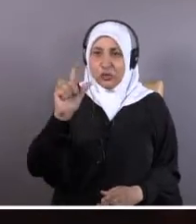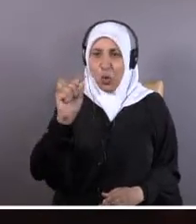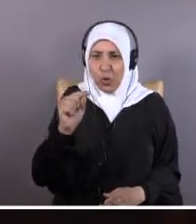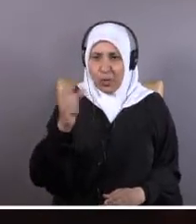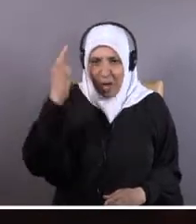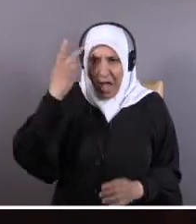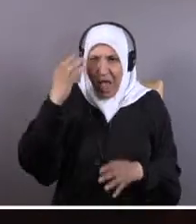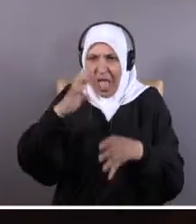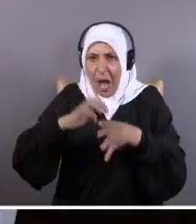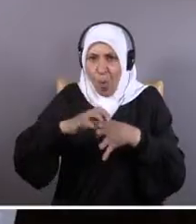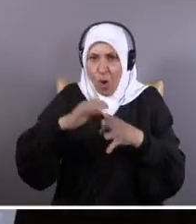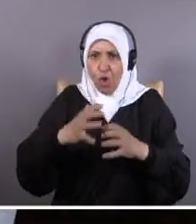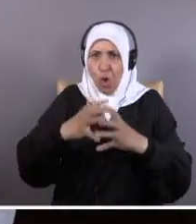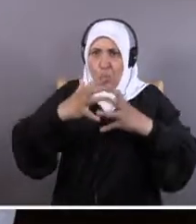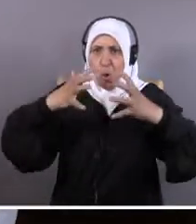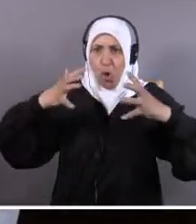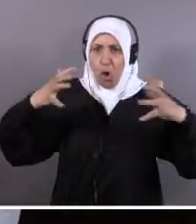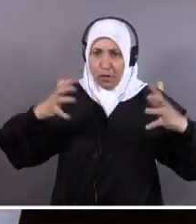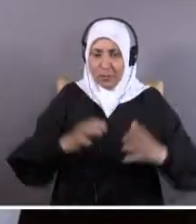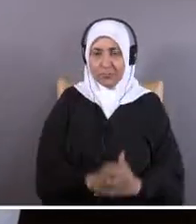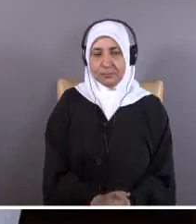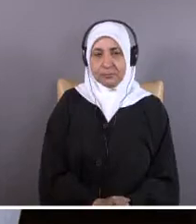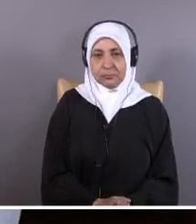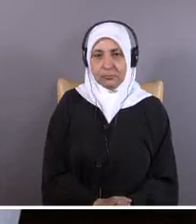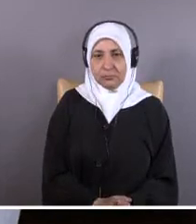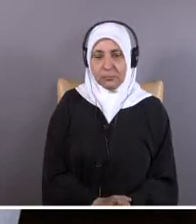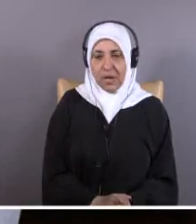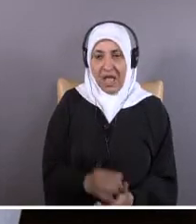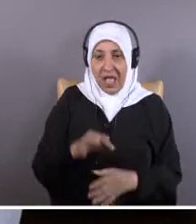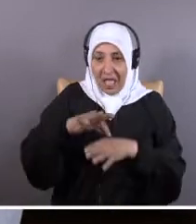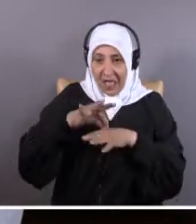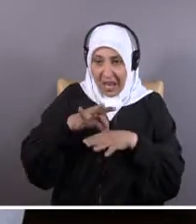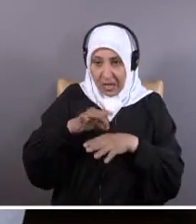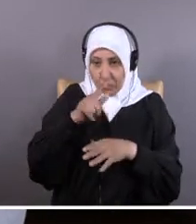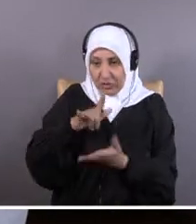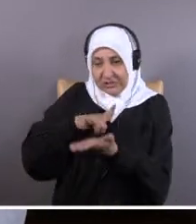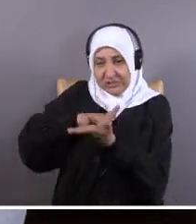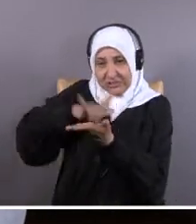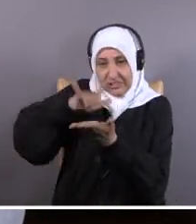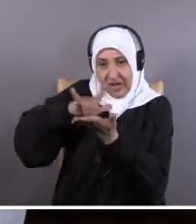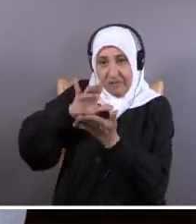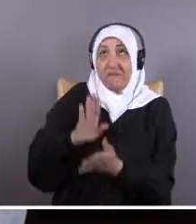that our people traveled the stars.